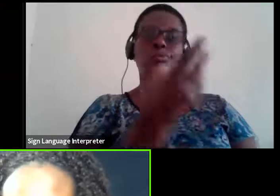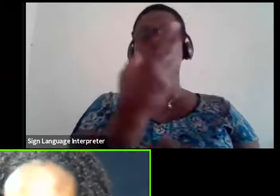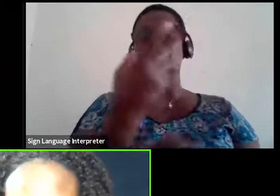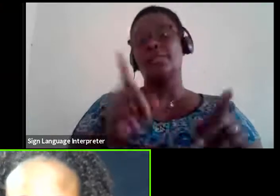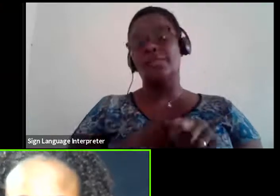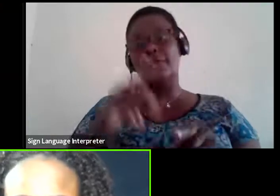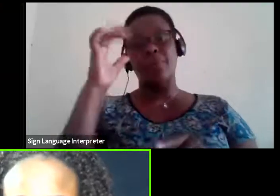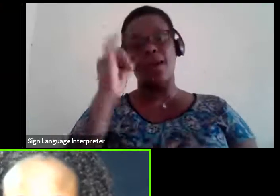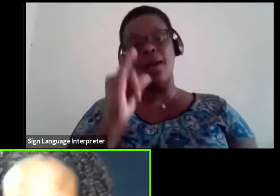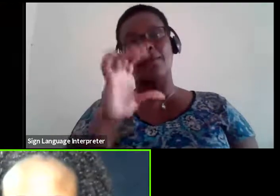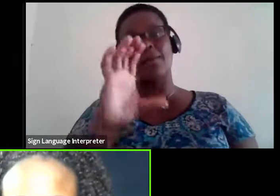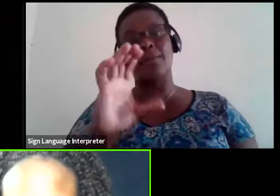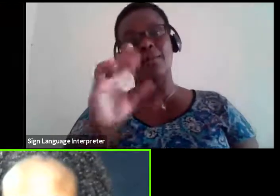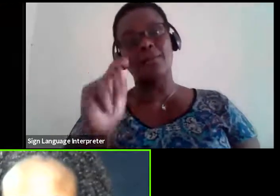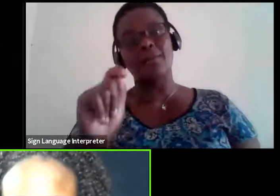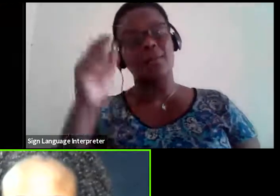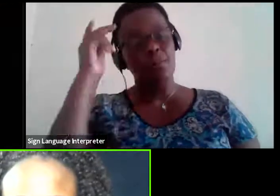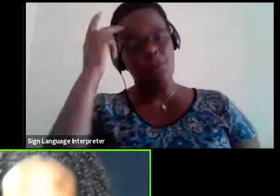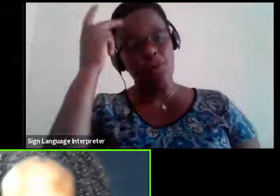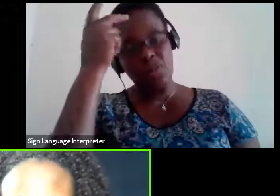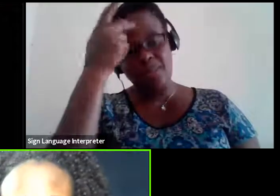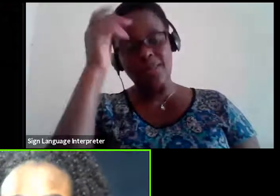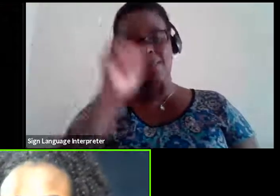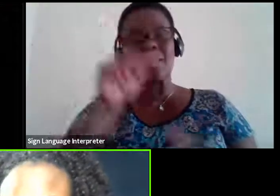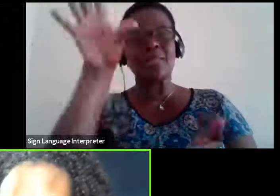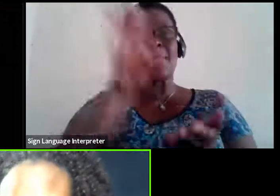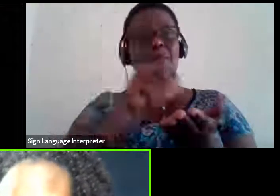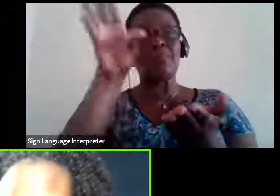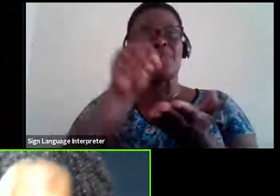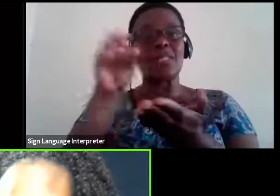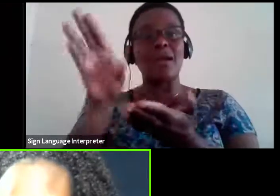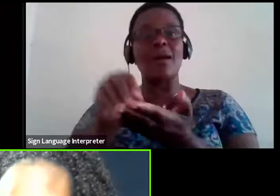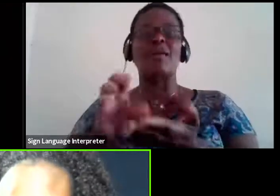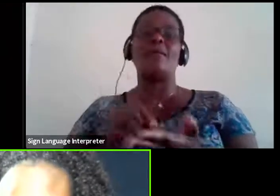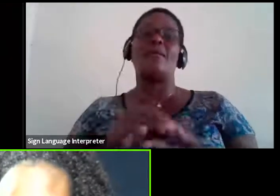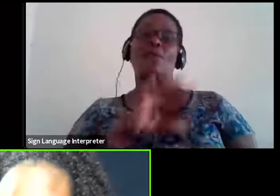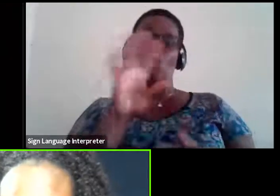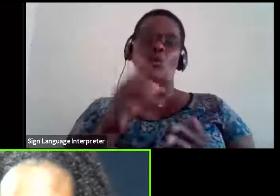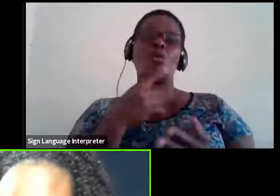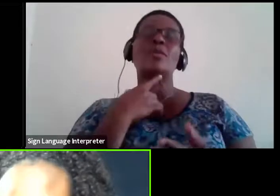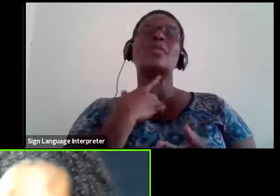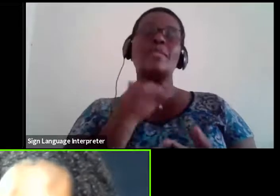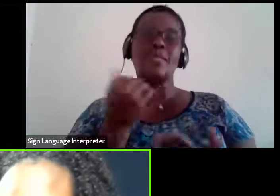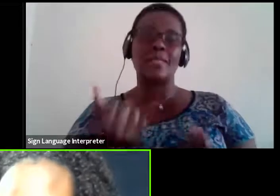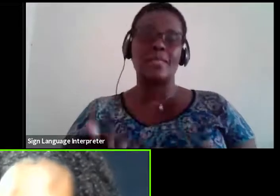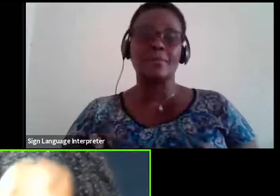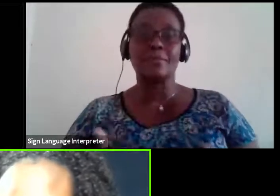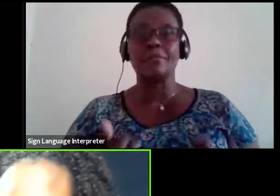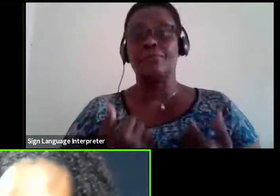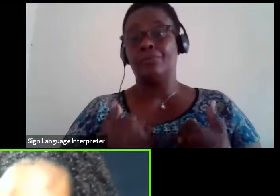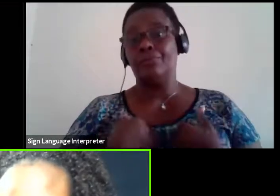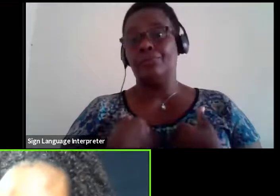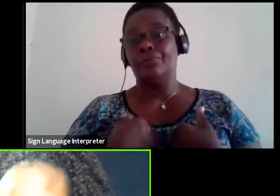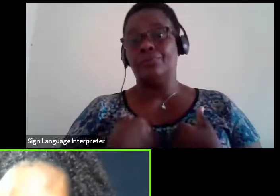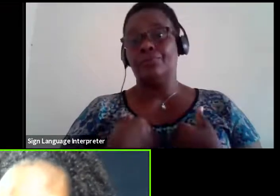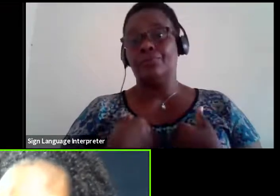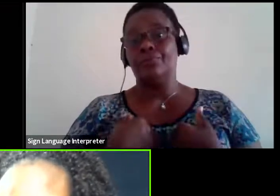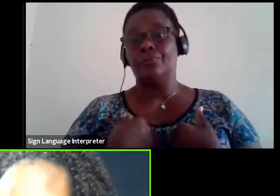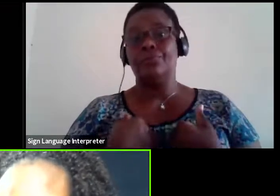all. Lastly, seeing a reduction in digital rights or digital security